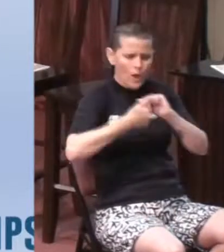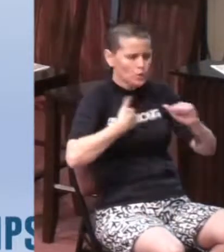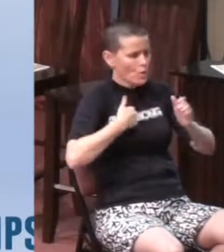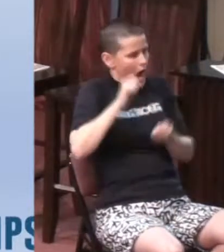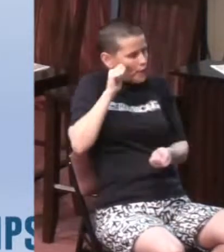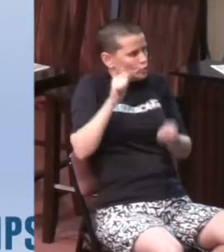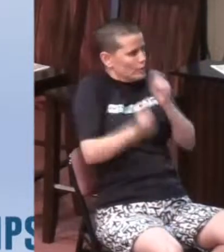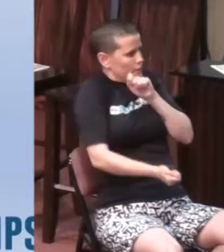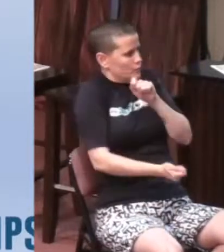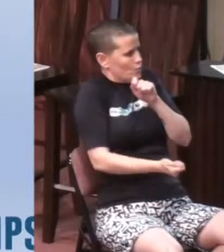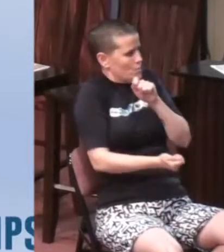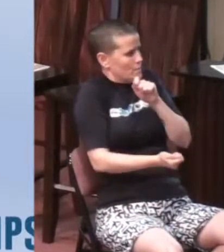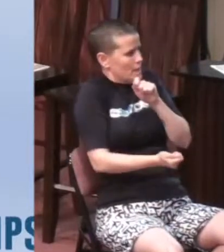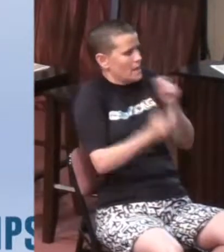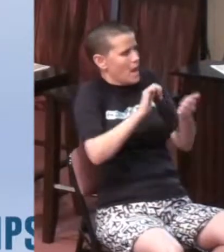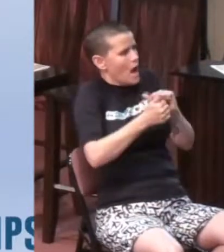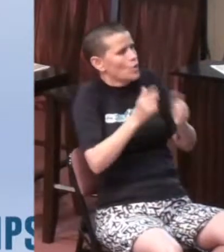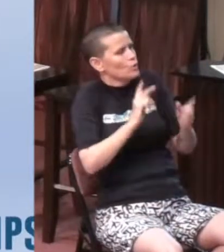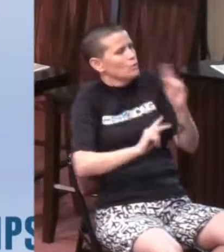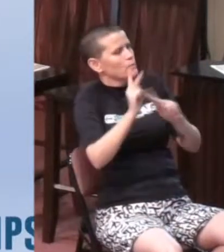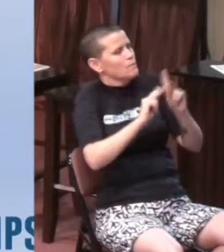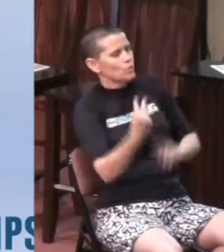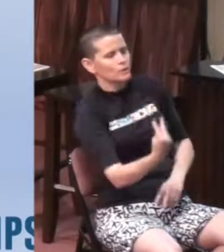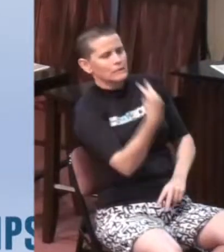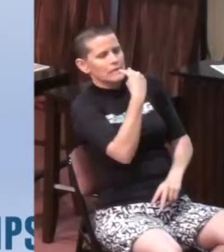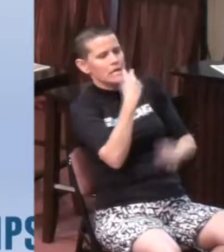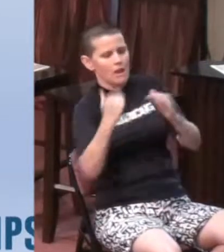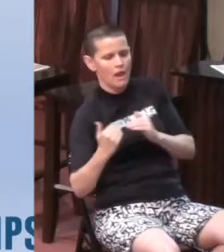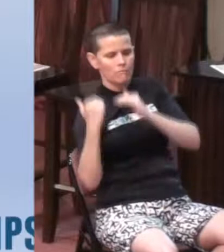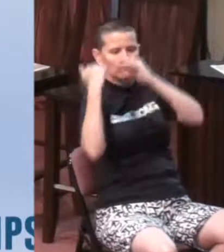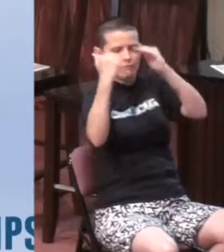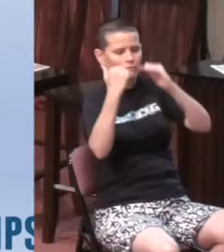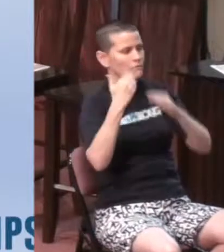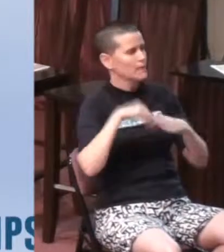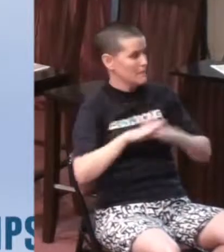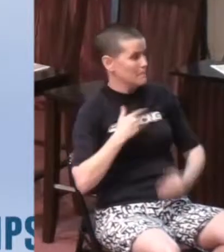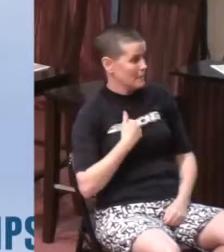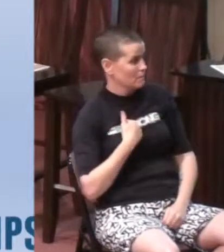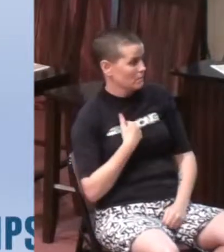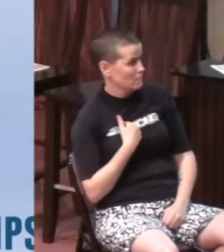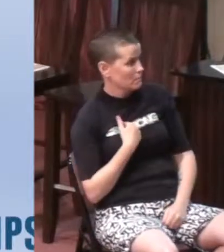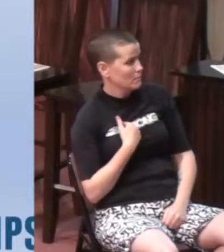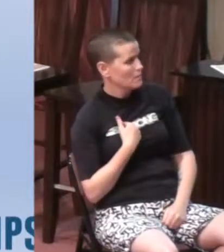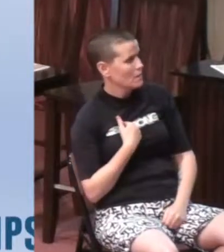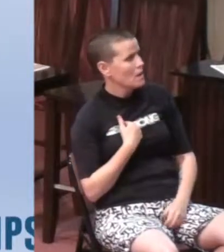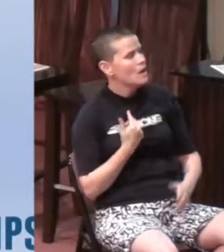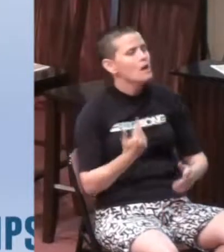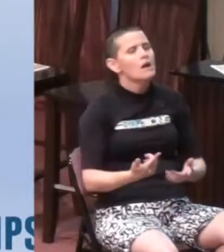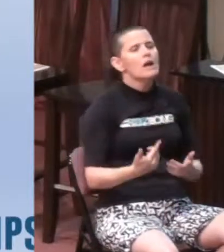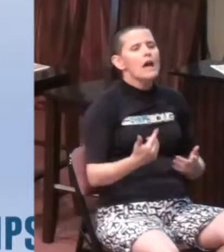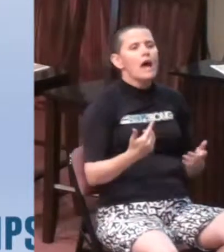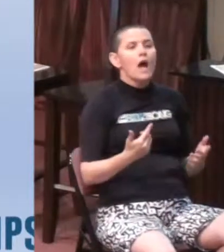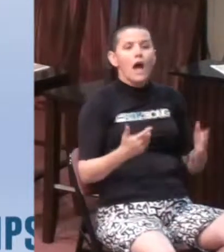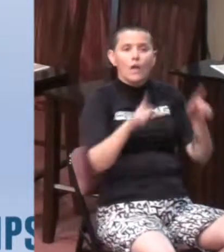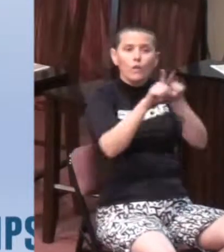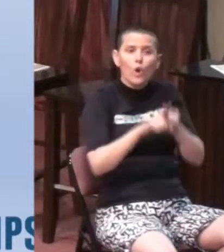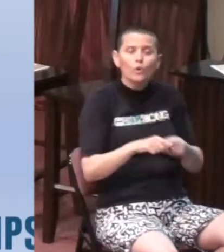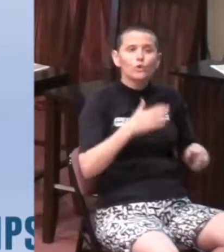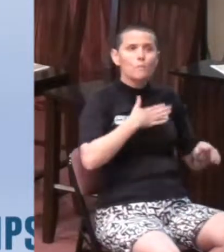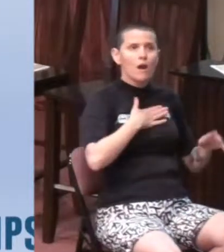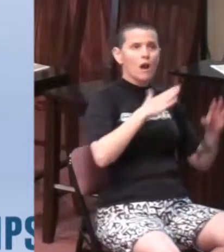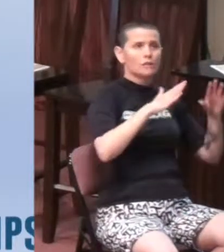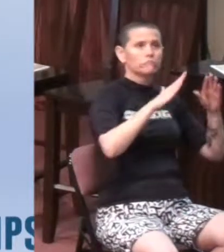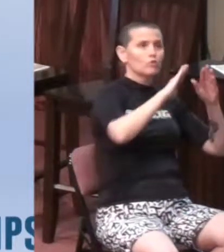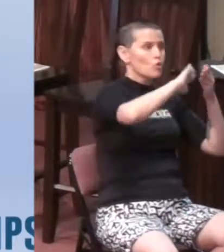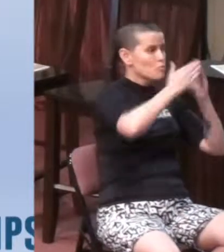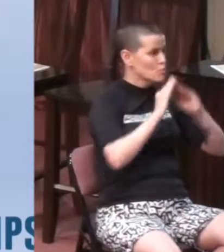of the light that I've been created to be? Or how can I show up within this community? How am I showing